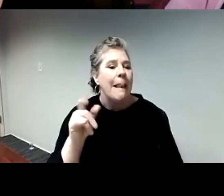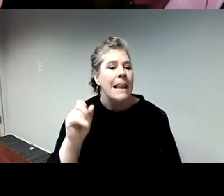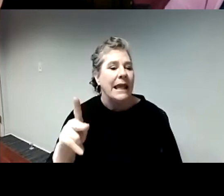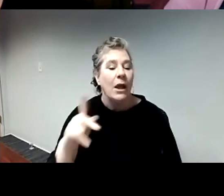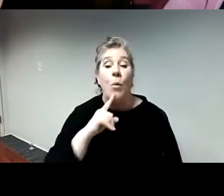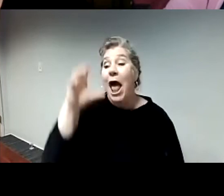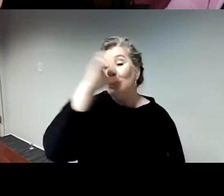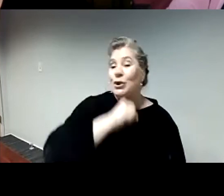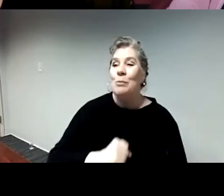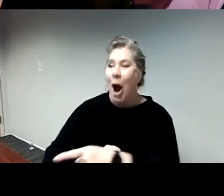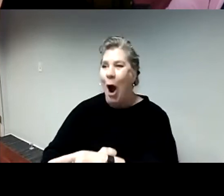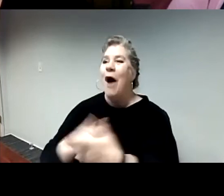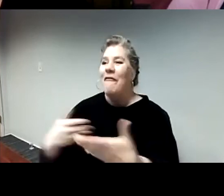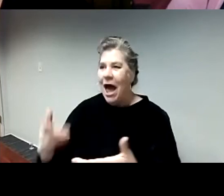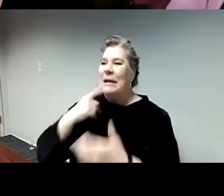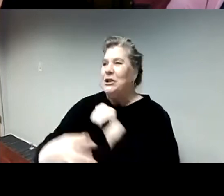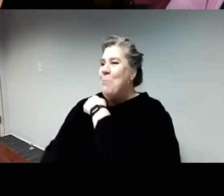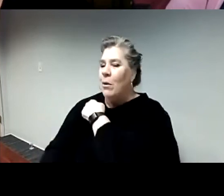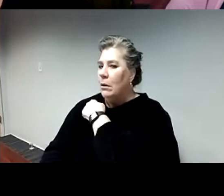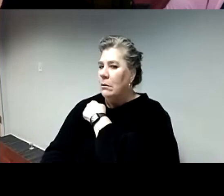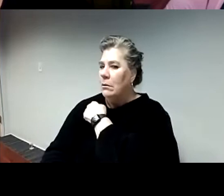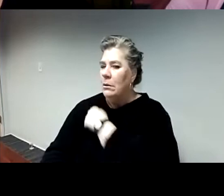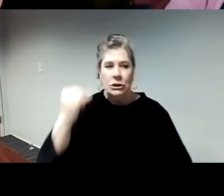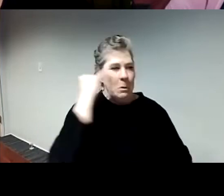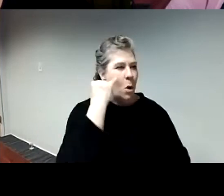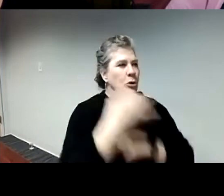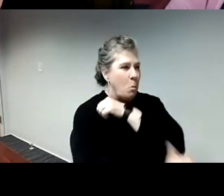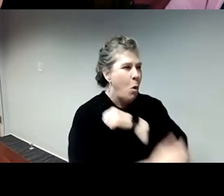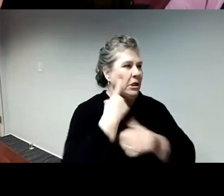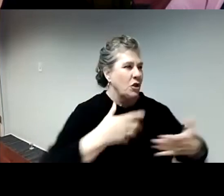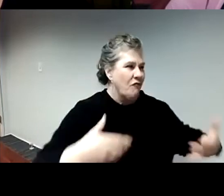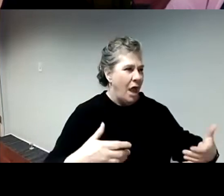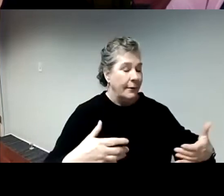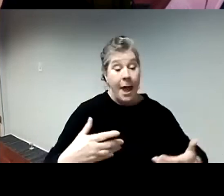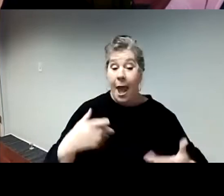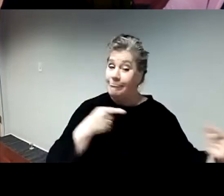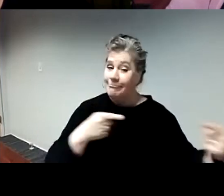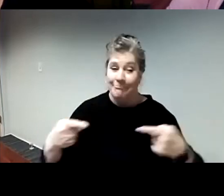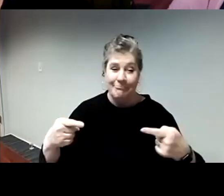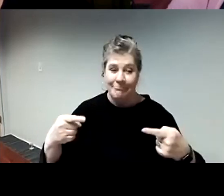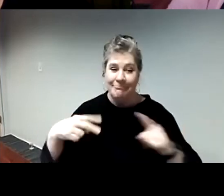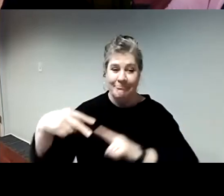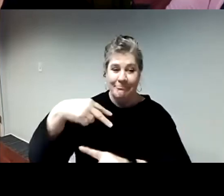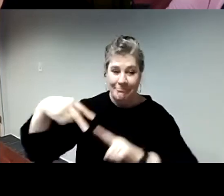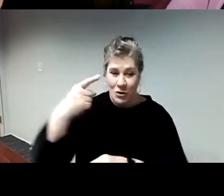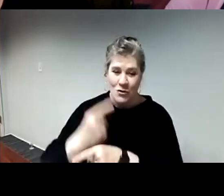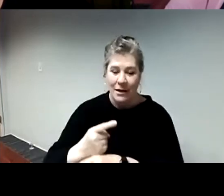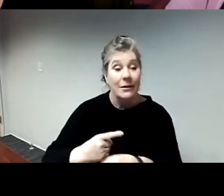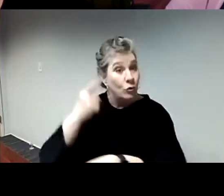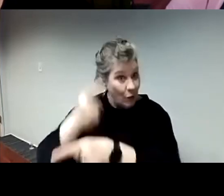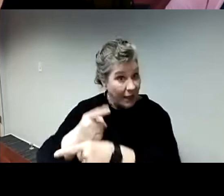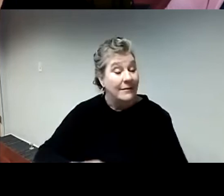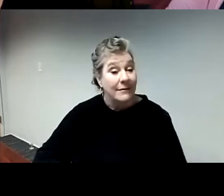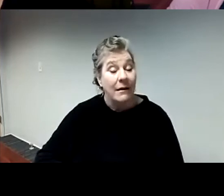assume this sort of one-way link and that ignores so many other things, so. Oh, absolutely, yeah. And it's